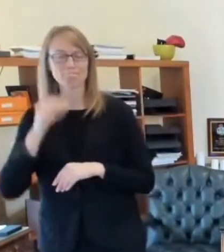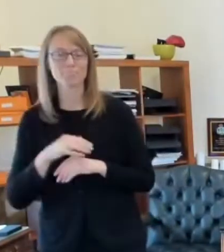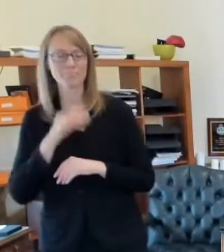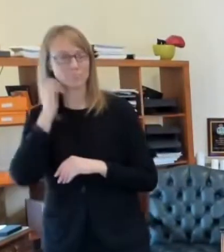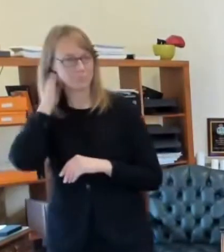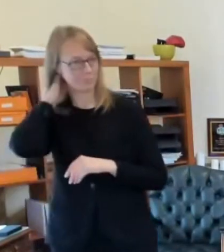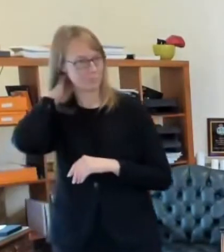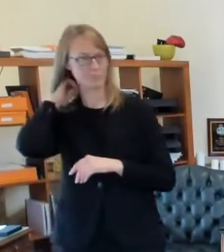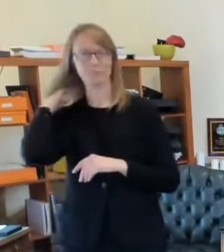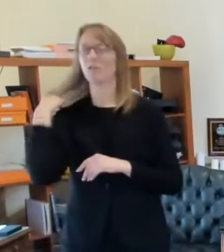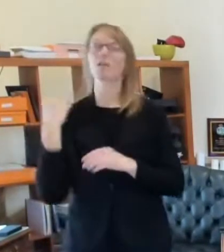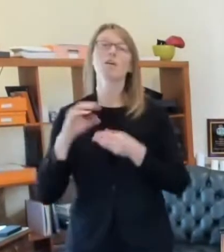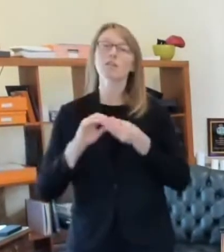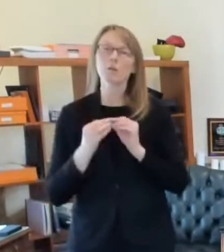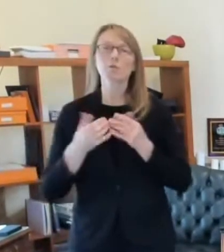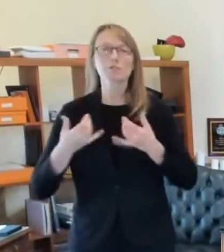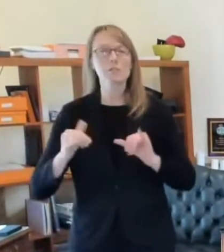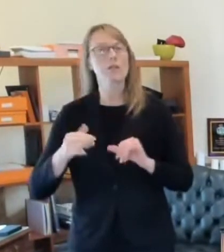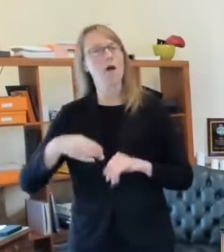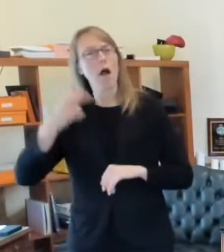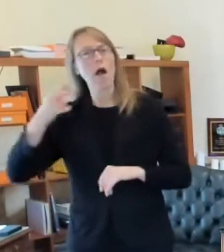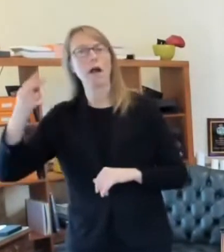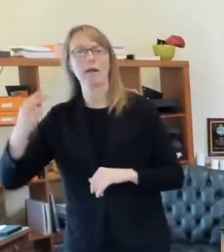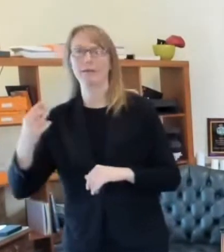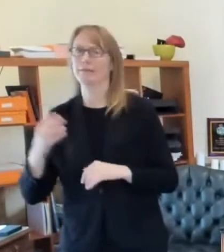and this is anecdotal, I do believe that